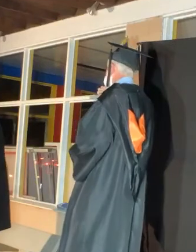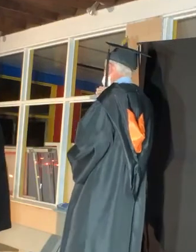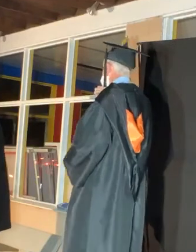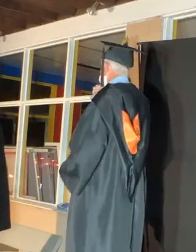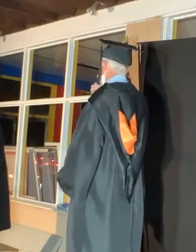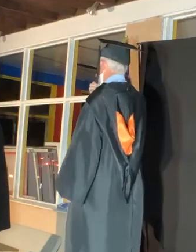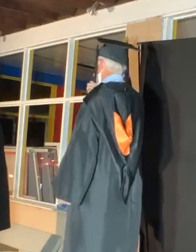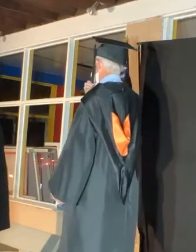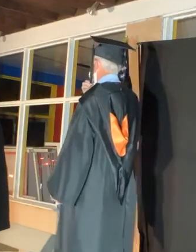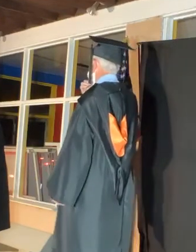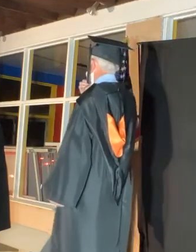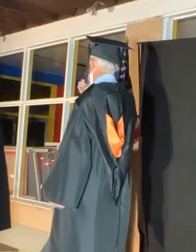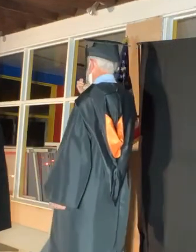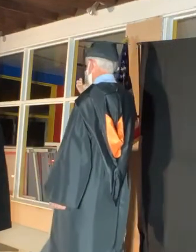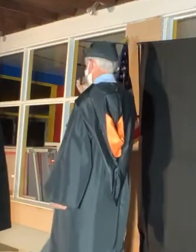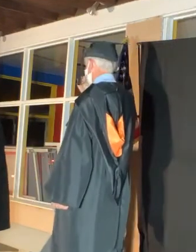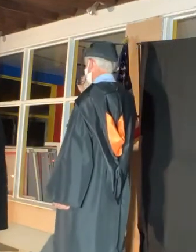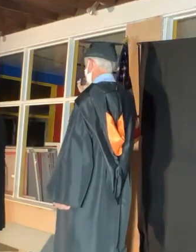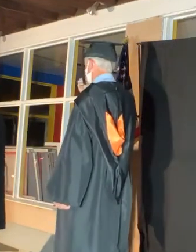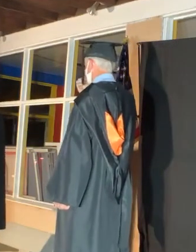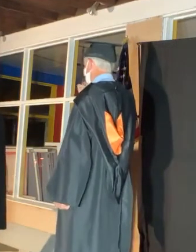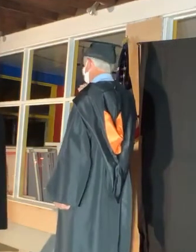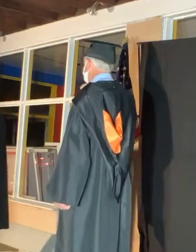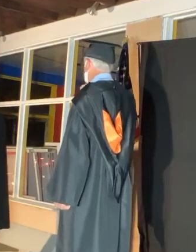Jessica Taylor Sexton.